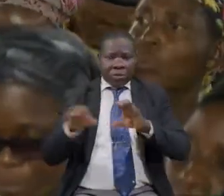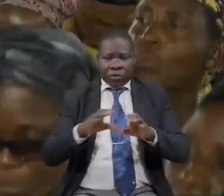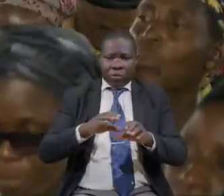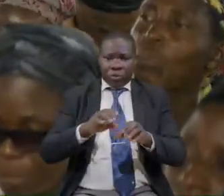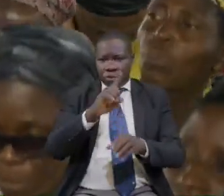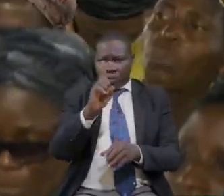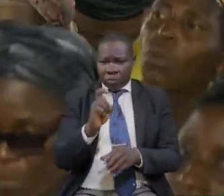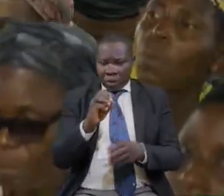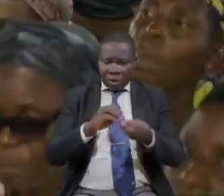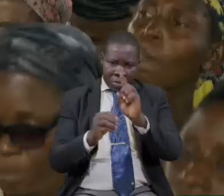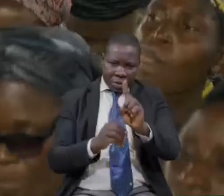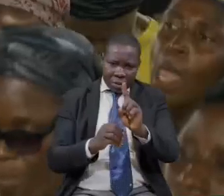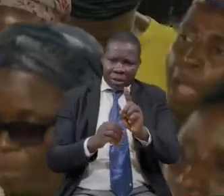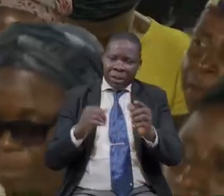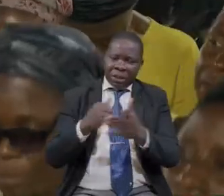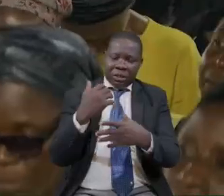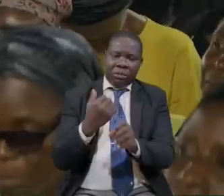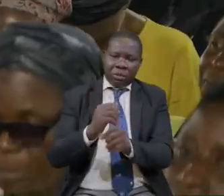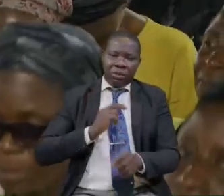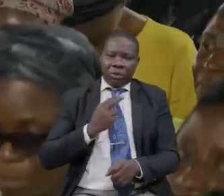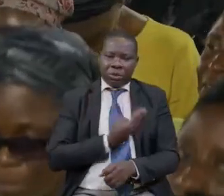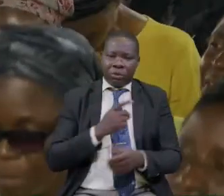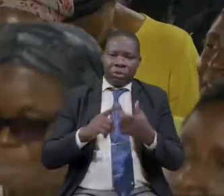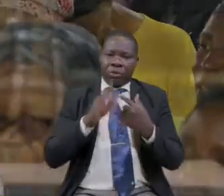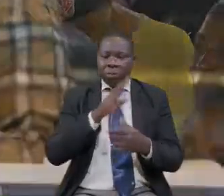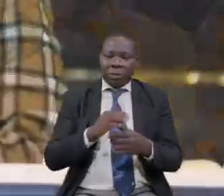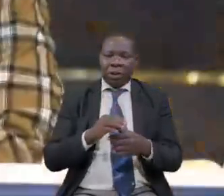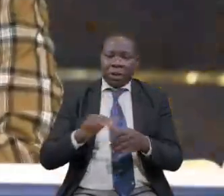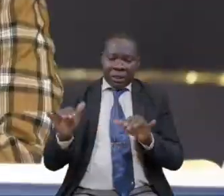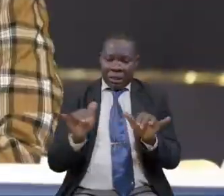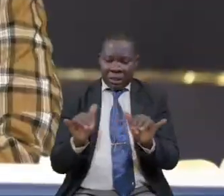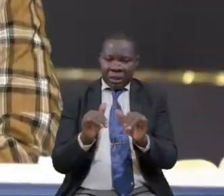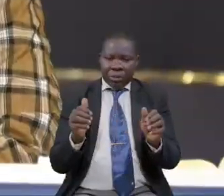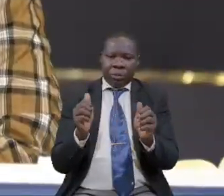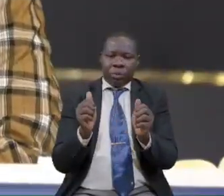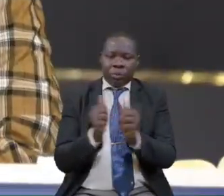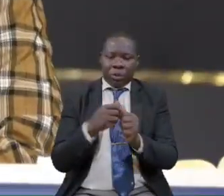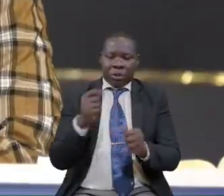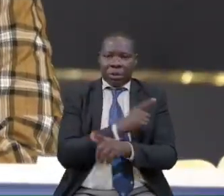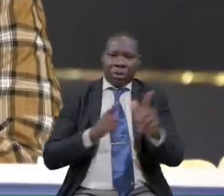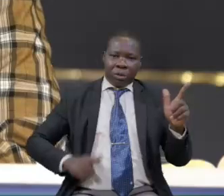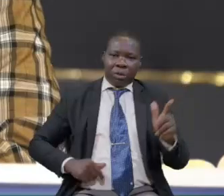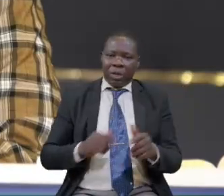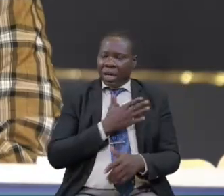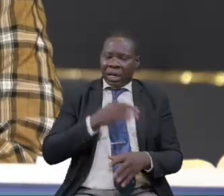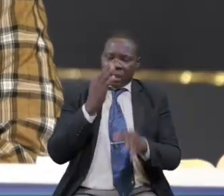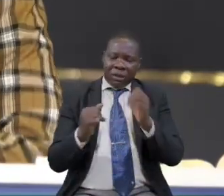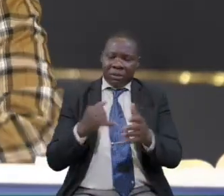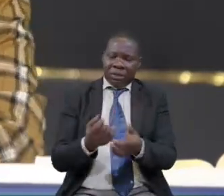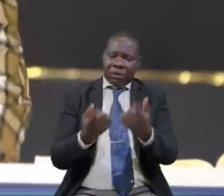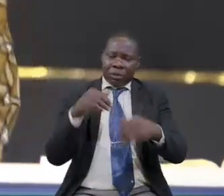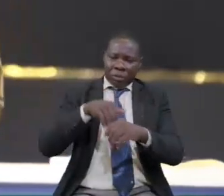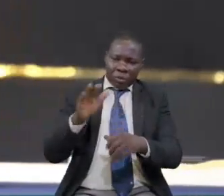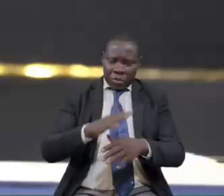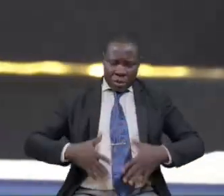us to be conformed unto the Lord. And when it comes to your life tonight, takes hold of your life